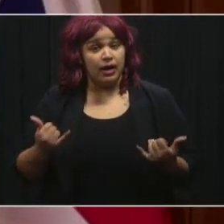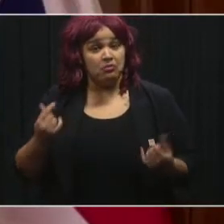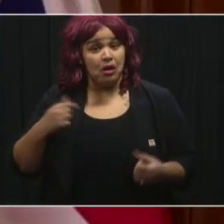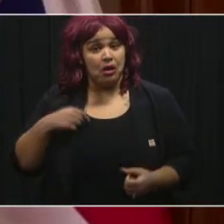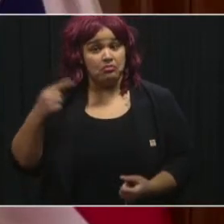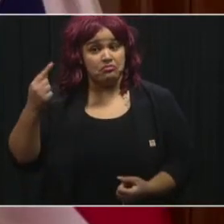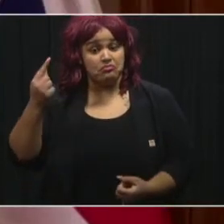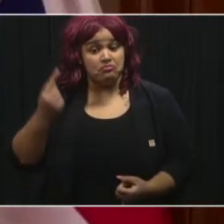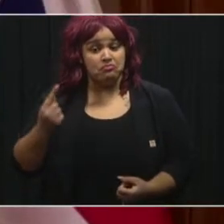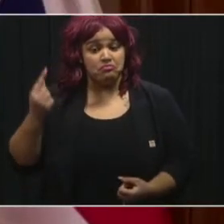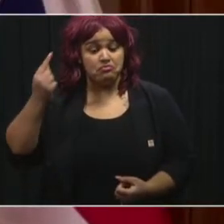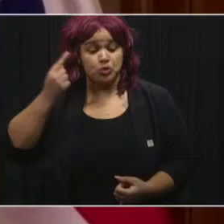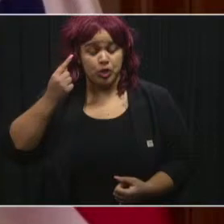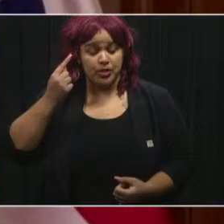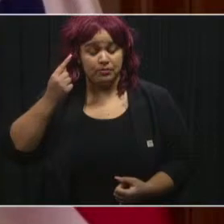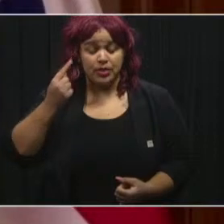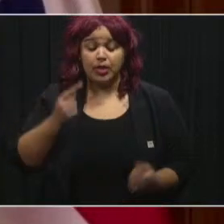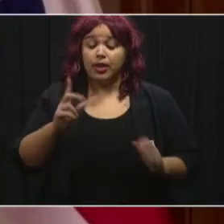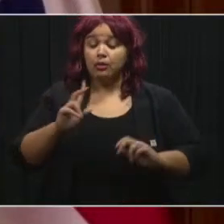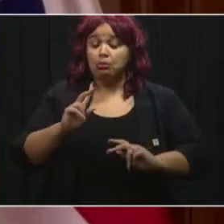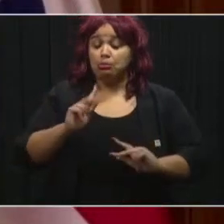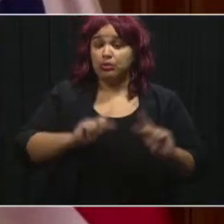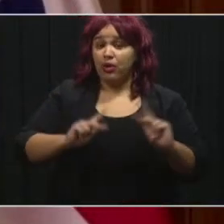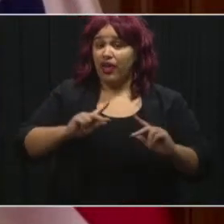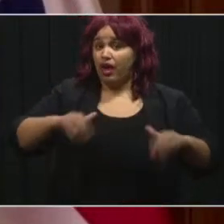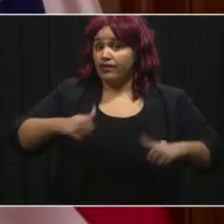the unvaccinated to get vaccinated?